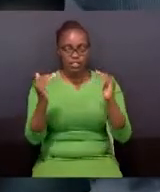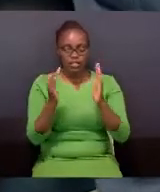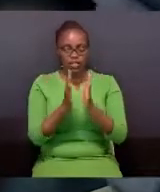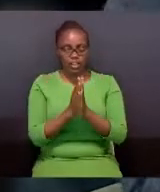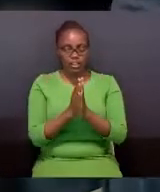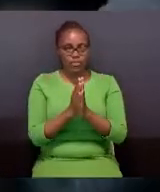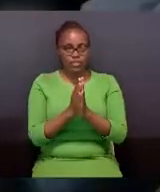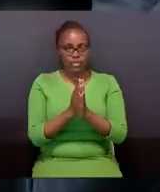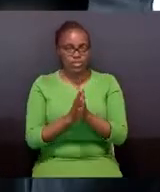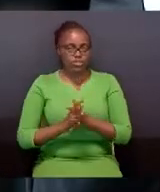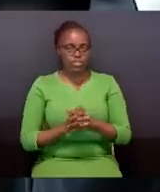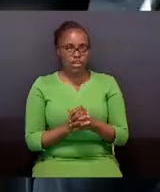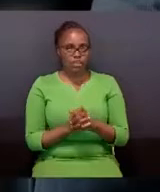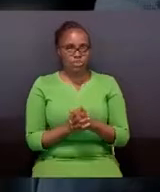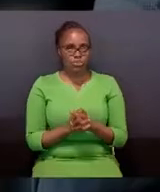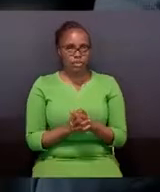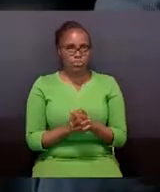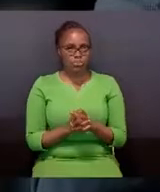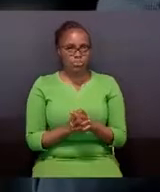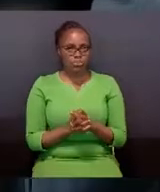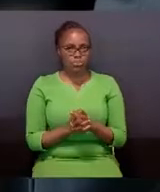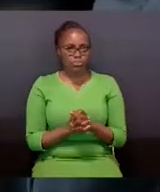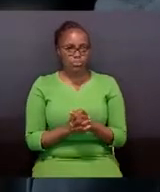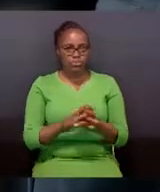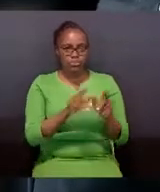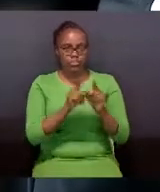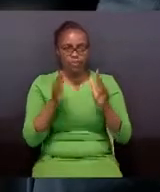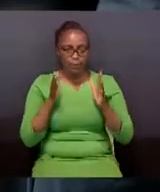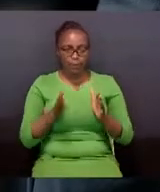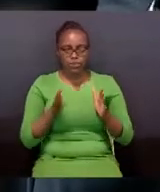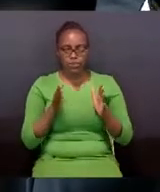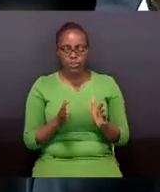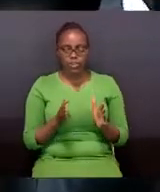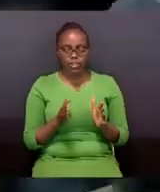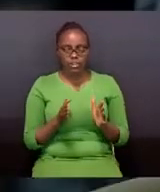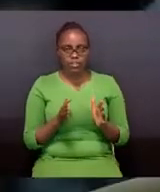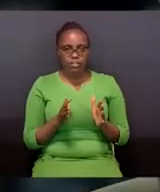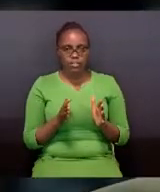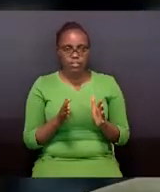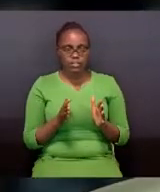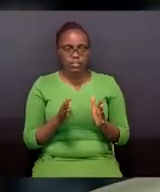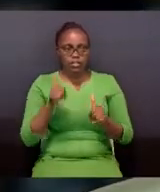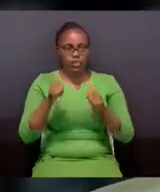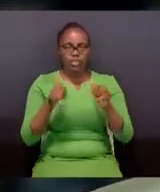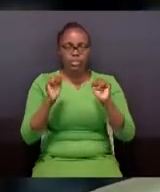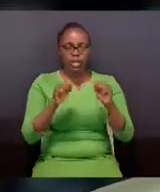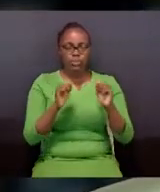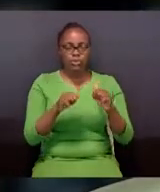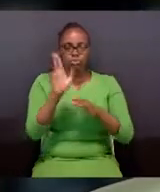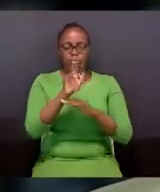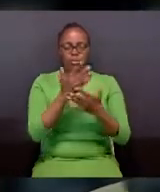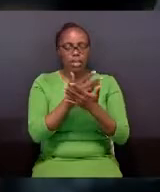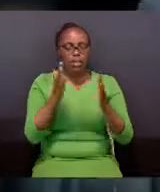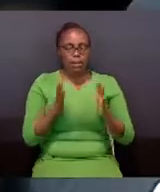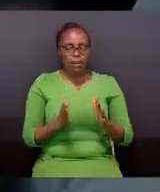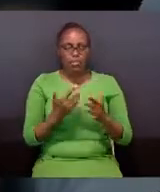And so once you've made that choice personally, and that can apply to anyone and